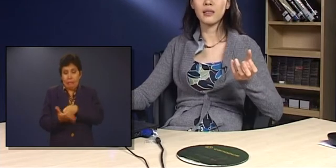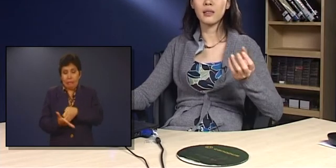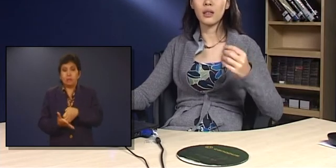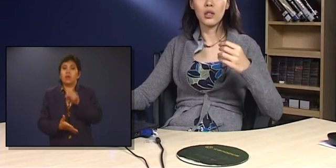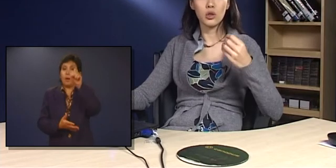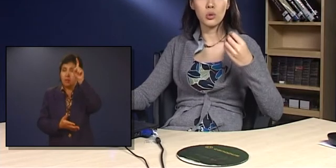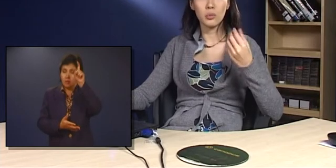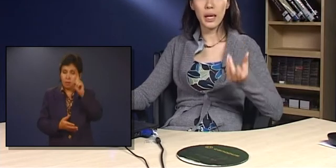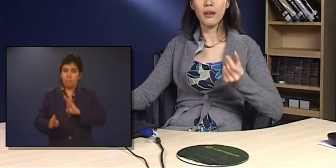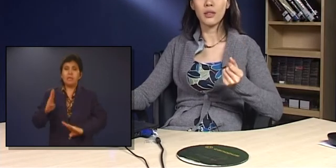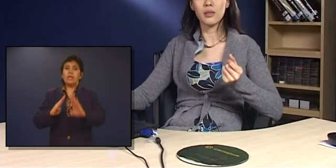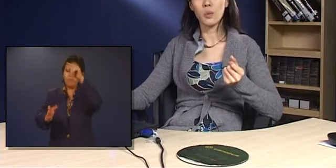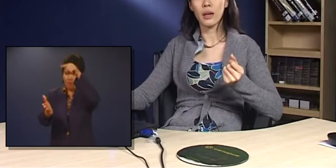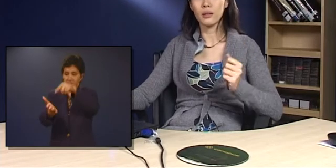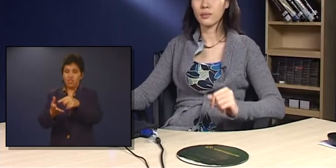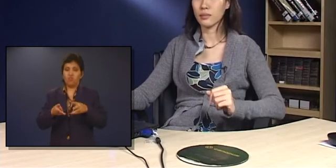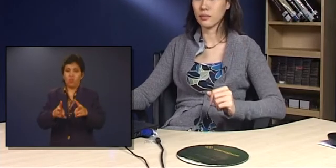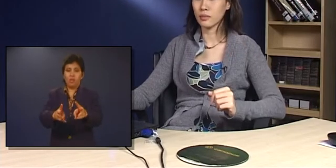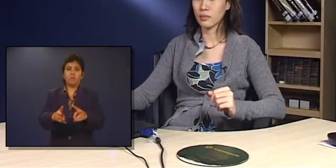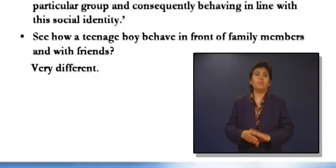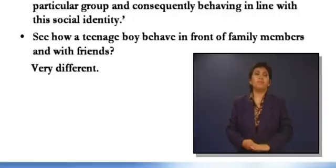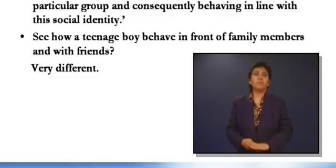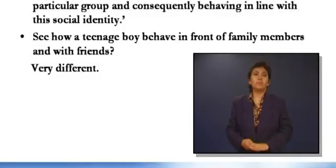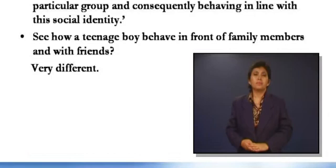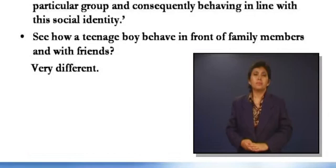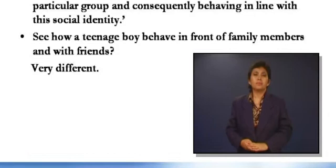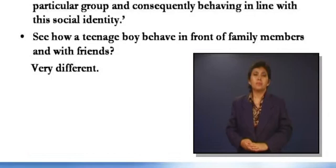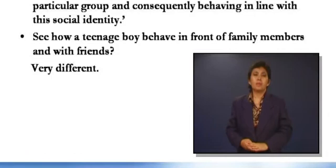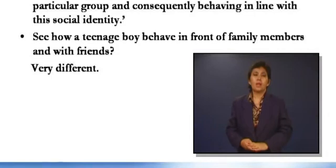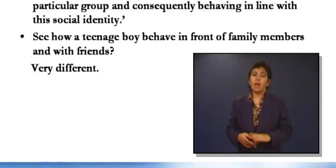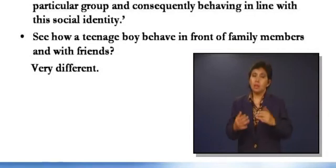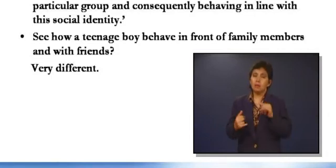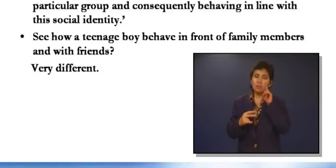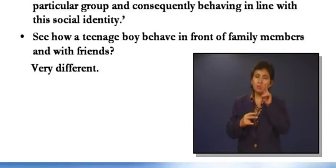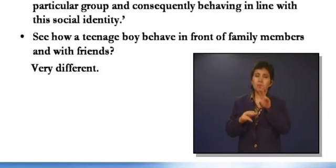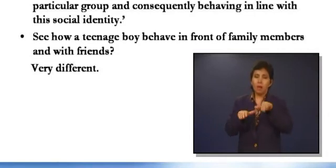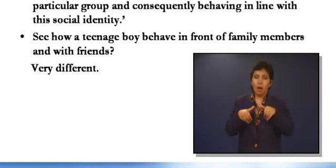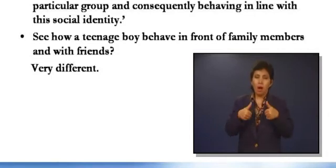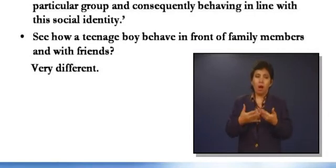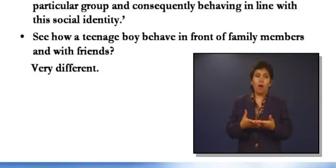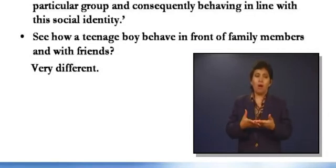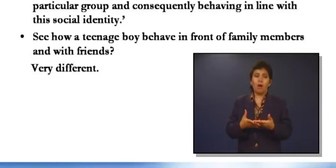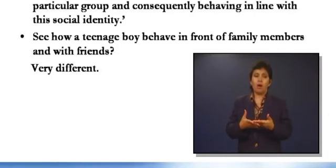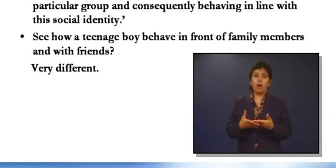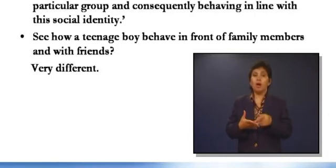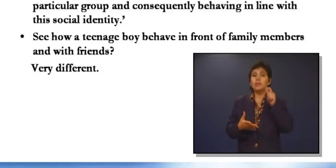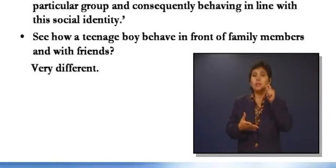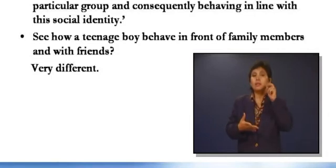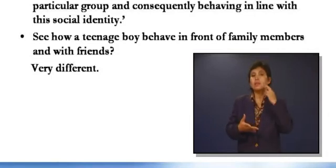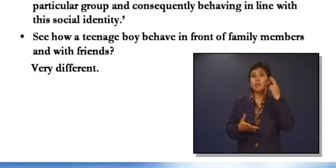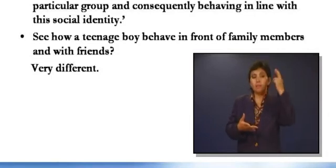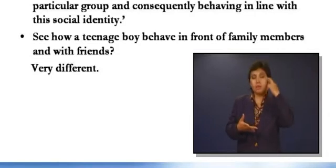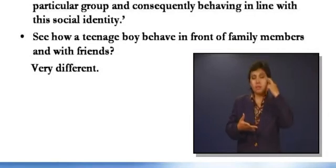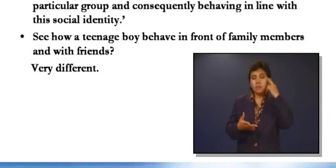as a gangster, you behave in this way. Now, see how a teenage boy behave